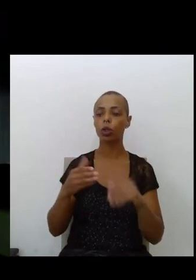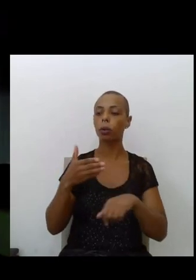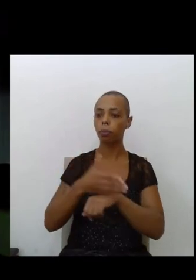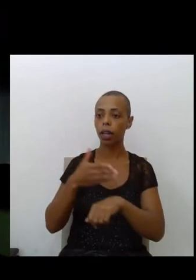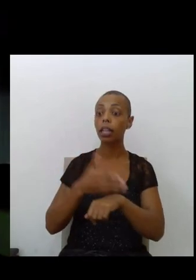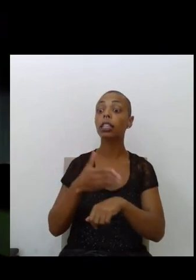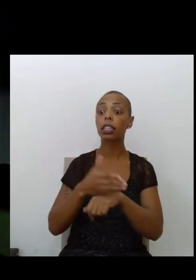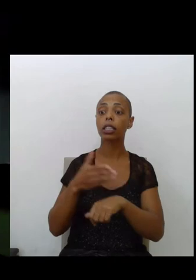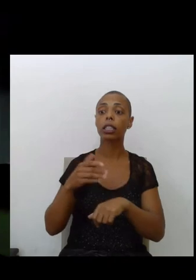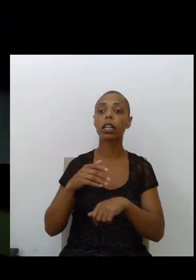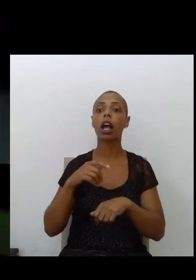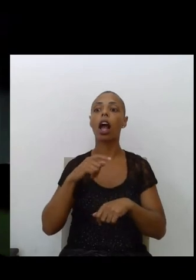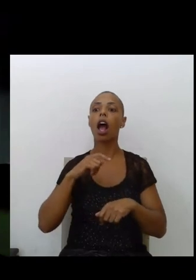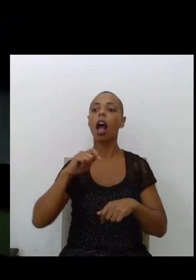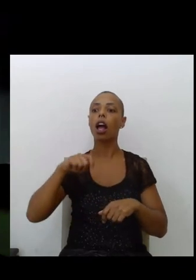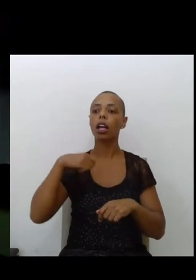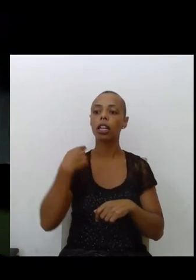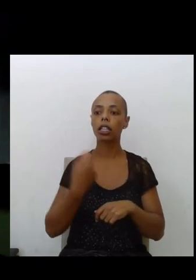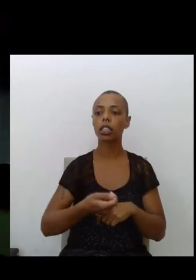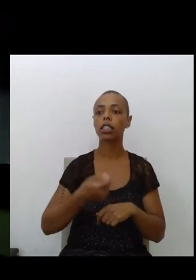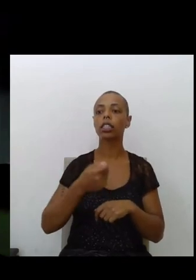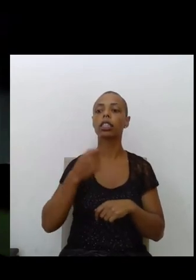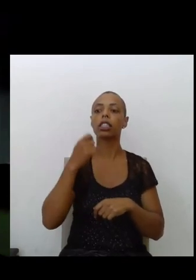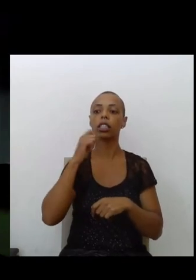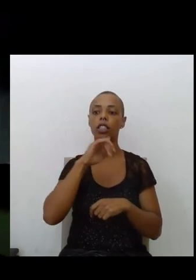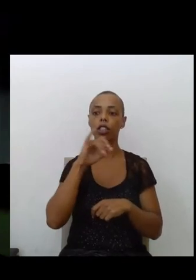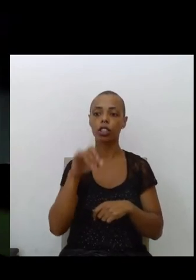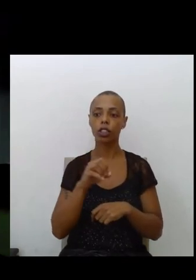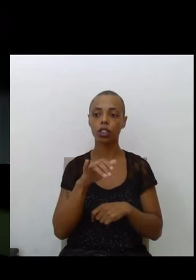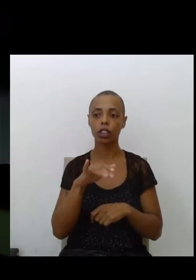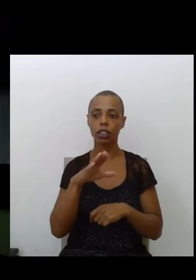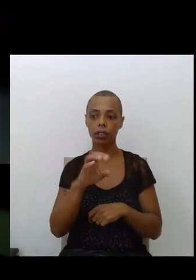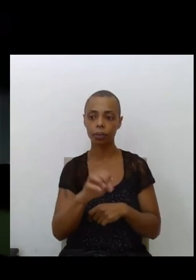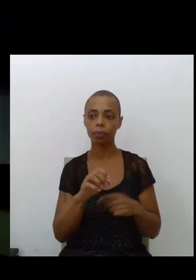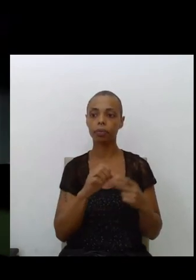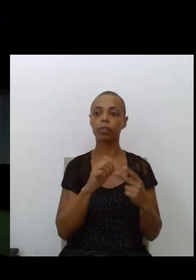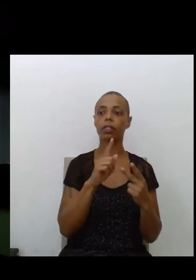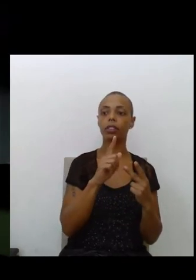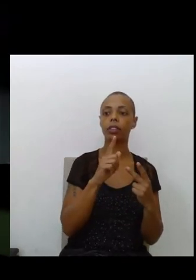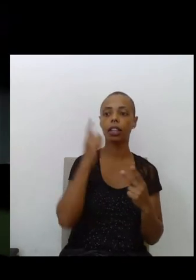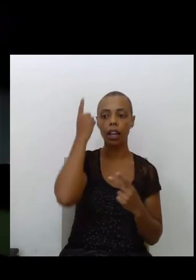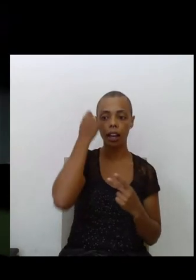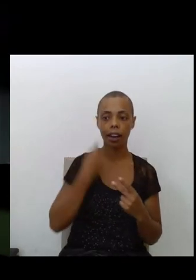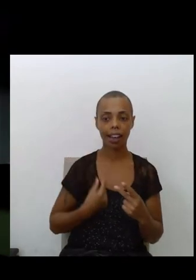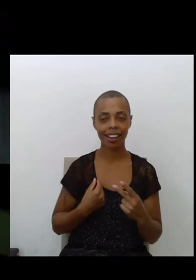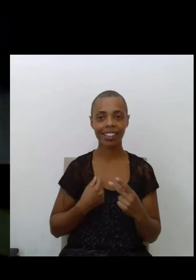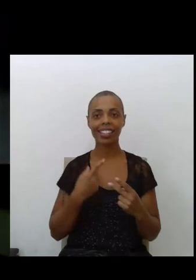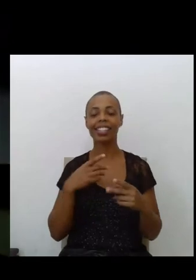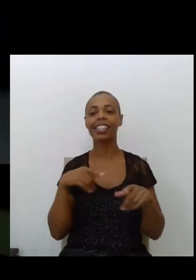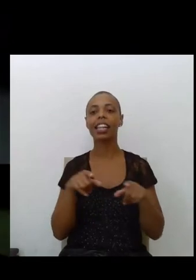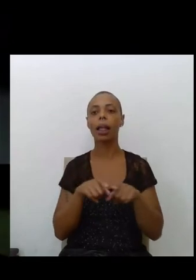mask team the sign language interpreters joycey and Grace